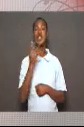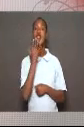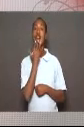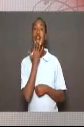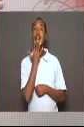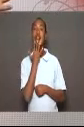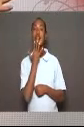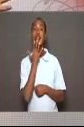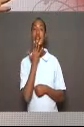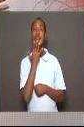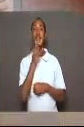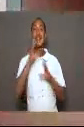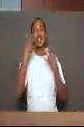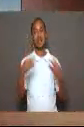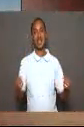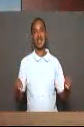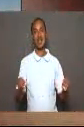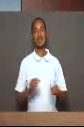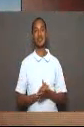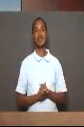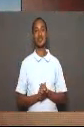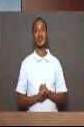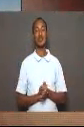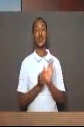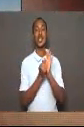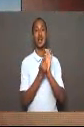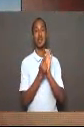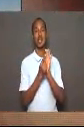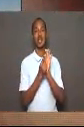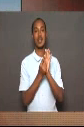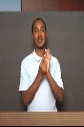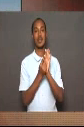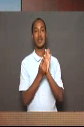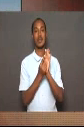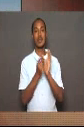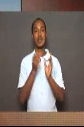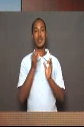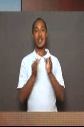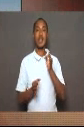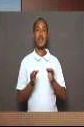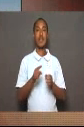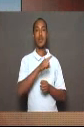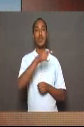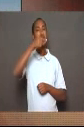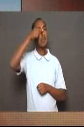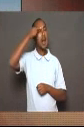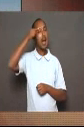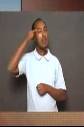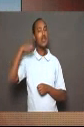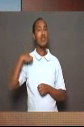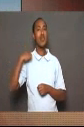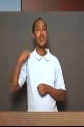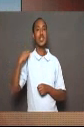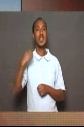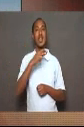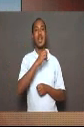color disappears. For example, students, if you took a black piece of clothing